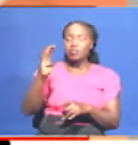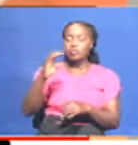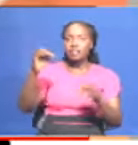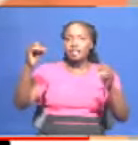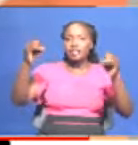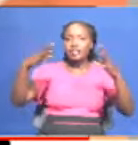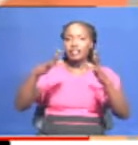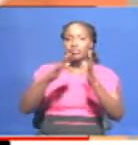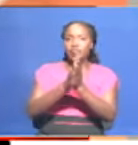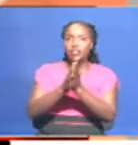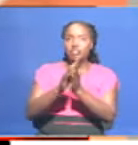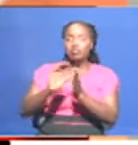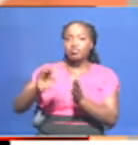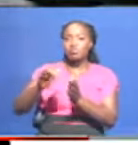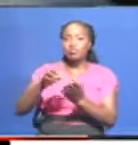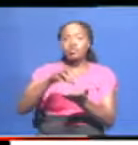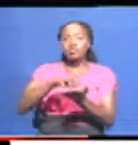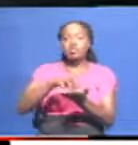Ndaragwa constituency seat.